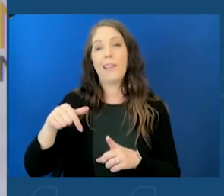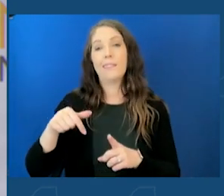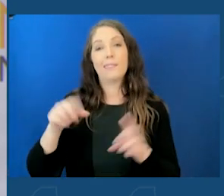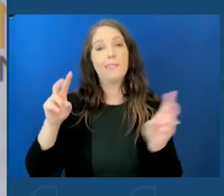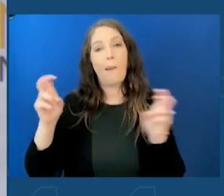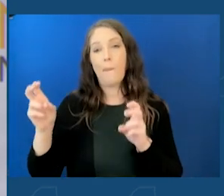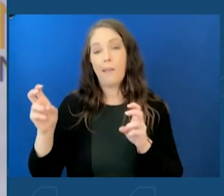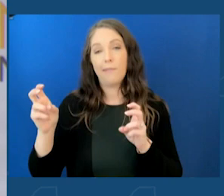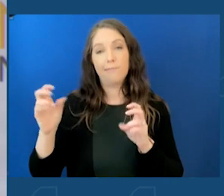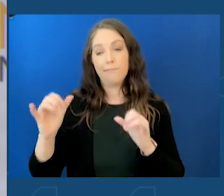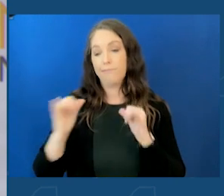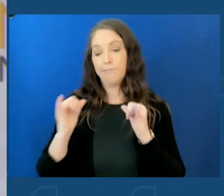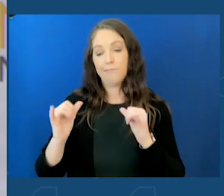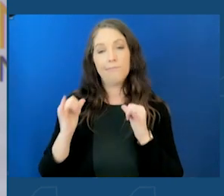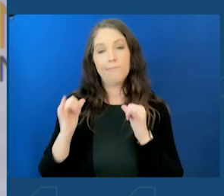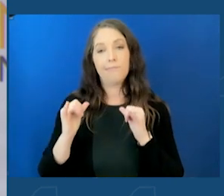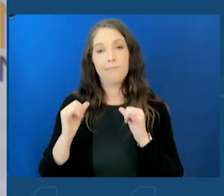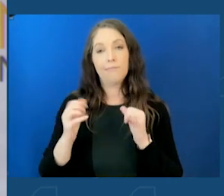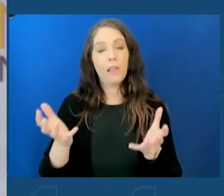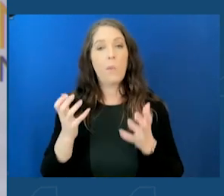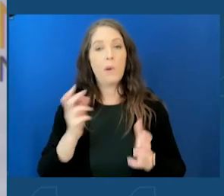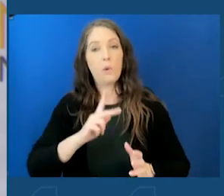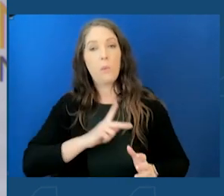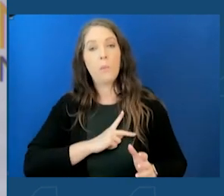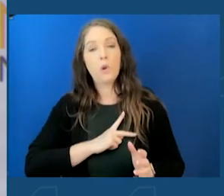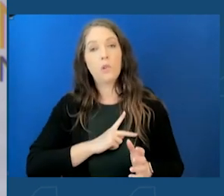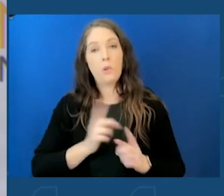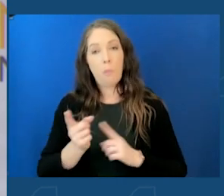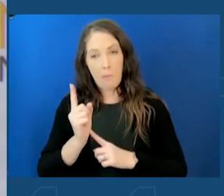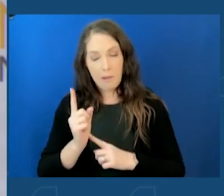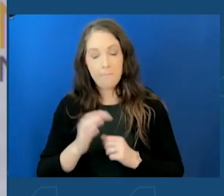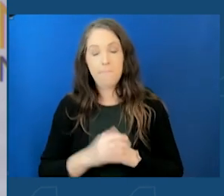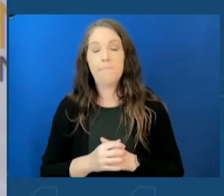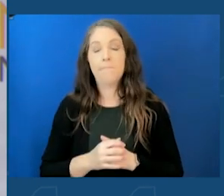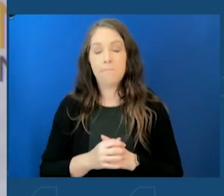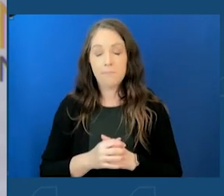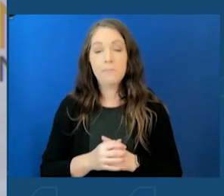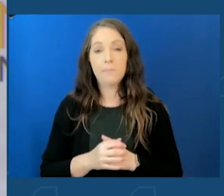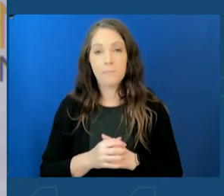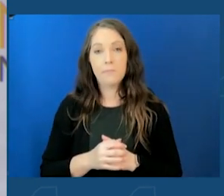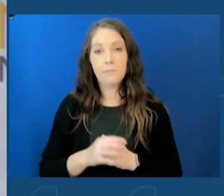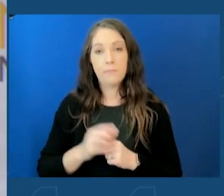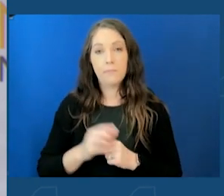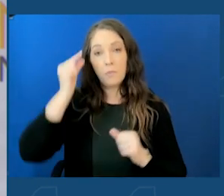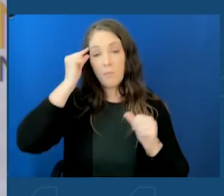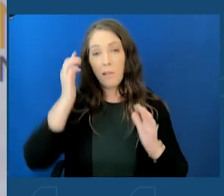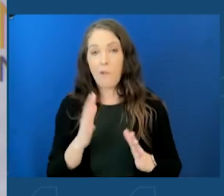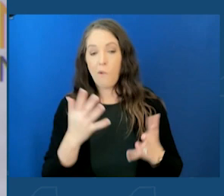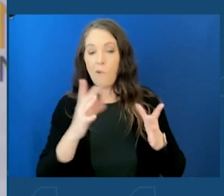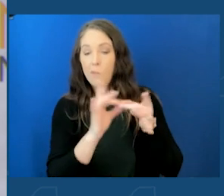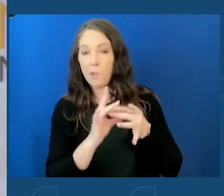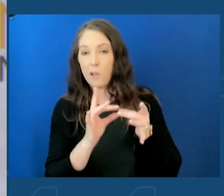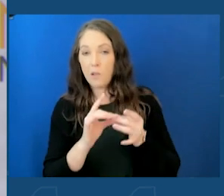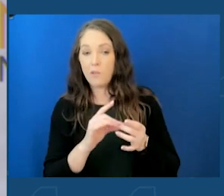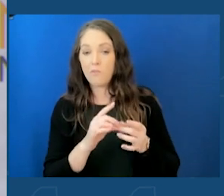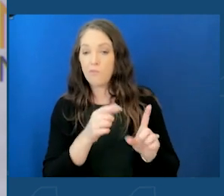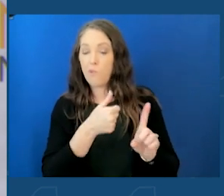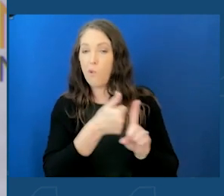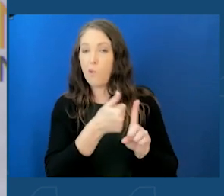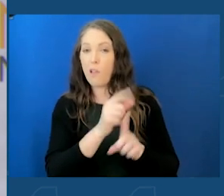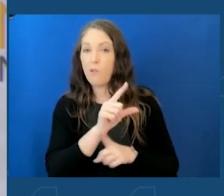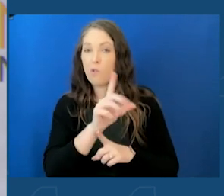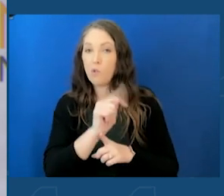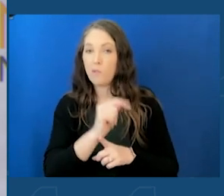I just want to take a personal moment, because as the governor alluded to, when she was lieutenant governor, she went all over this